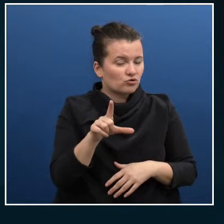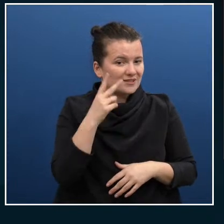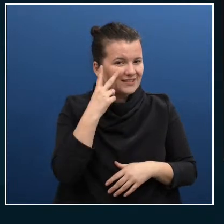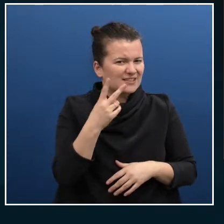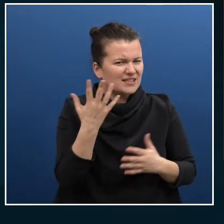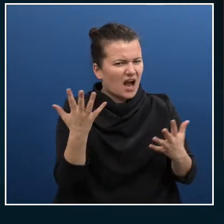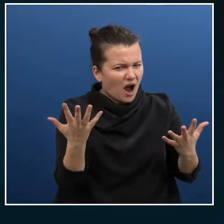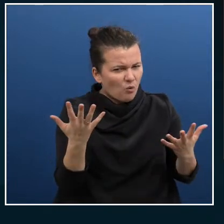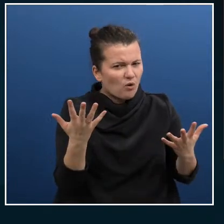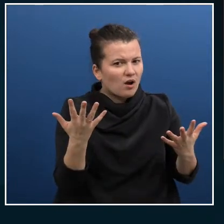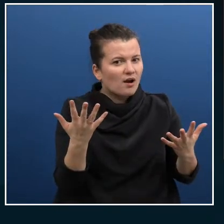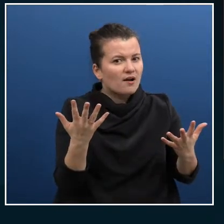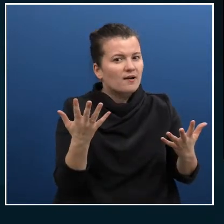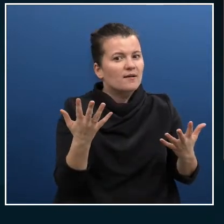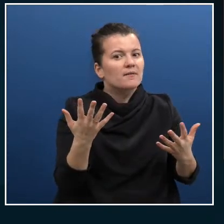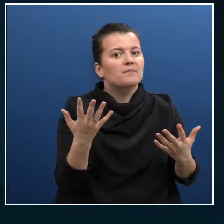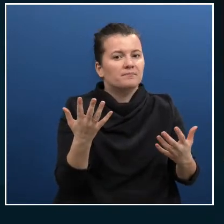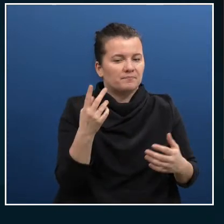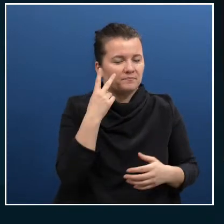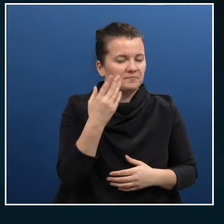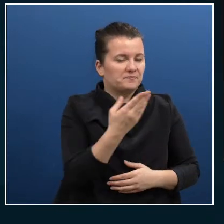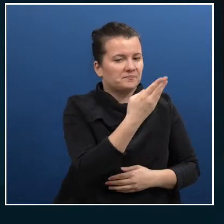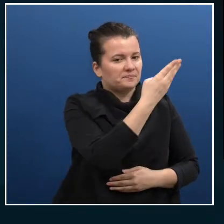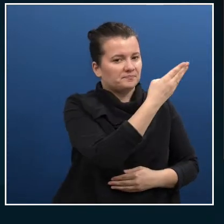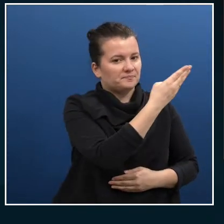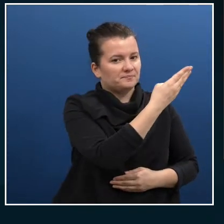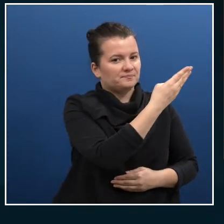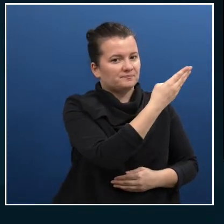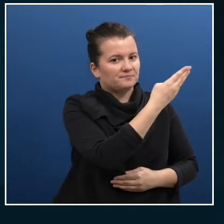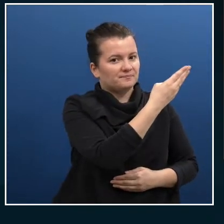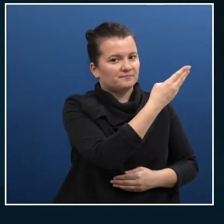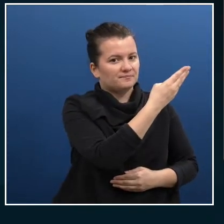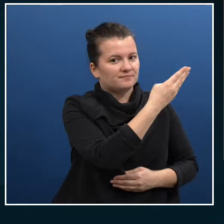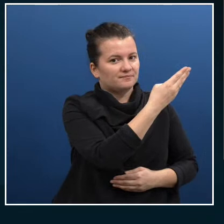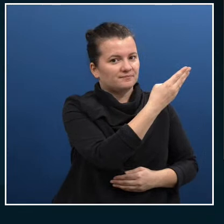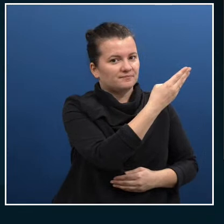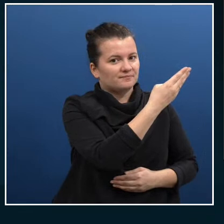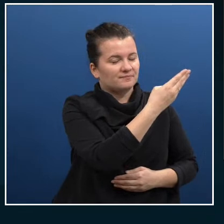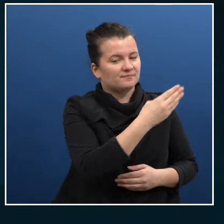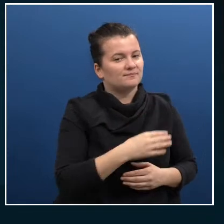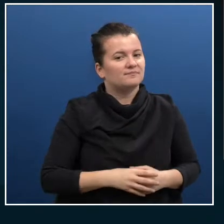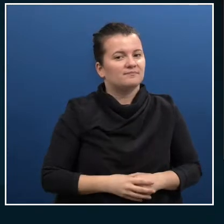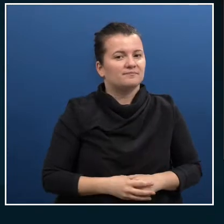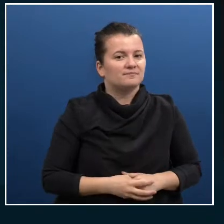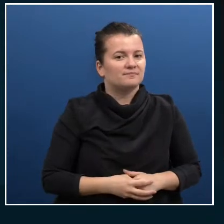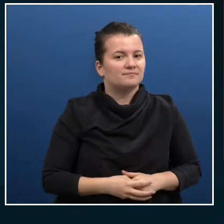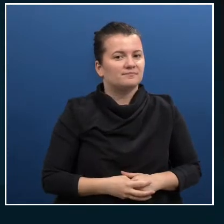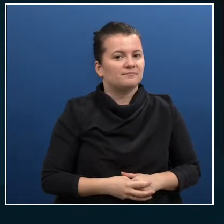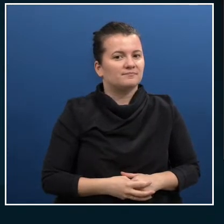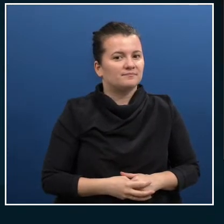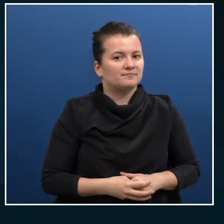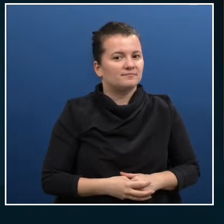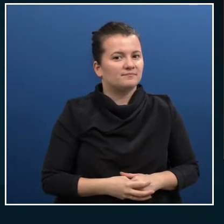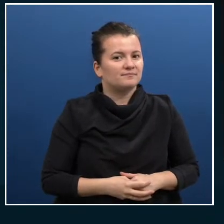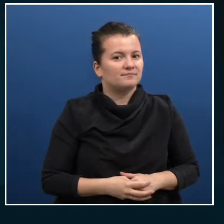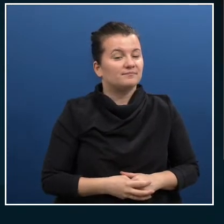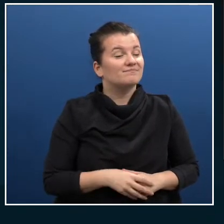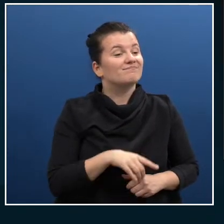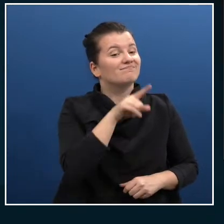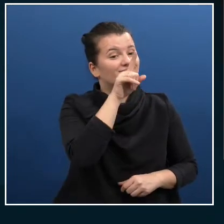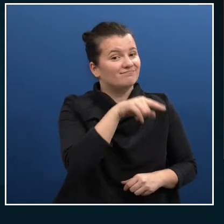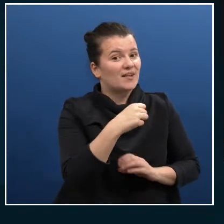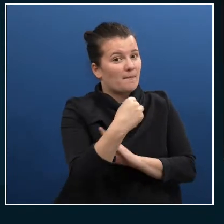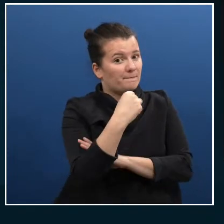module, for example, for the peering. So let's see if we can find that inside the JSON file.